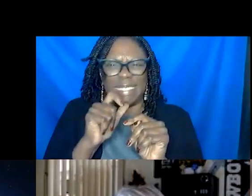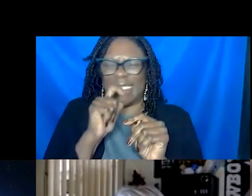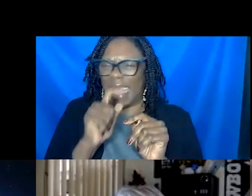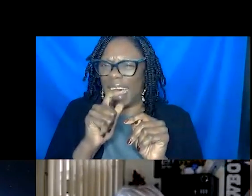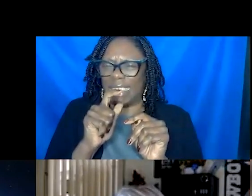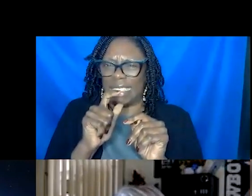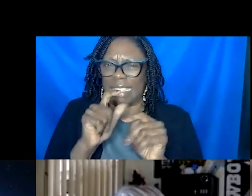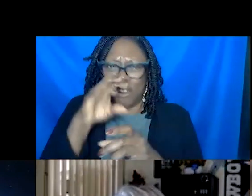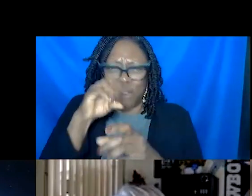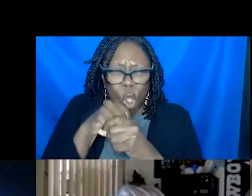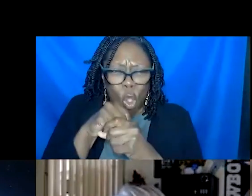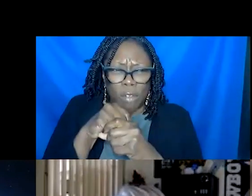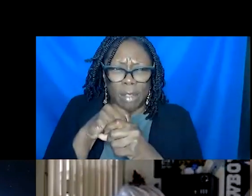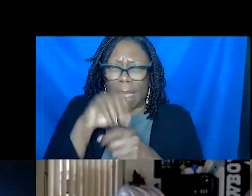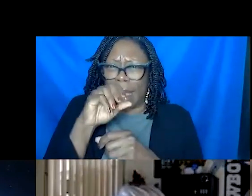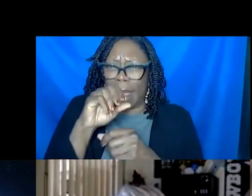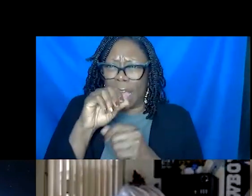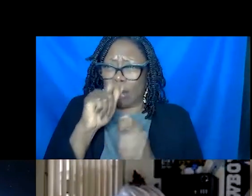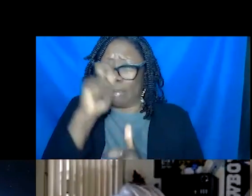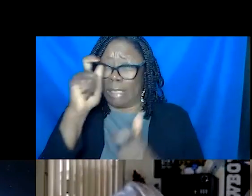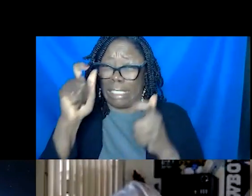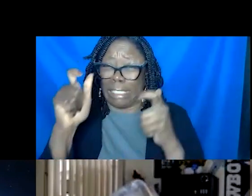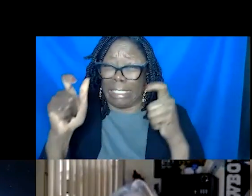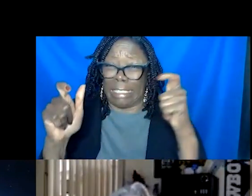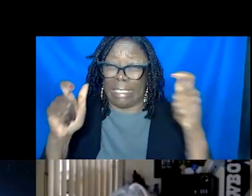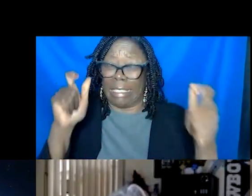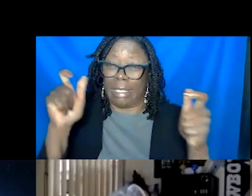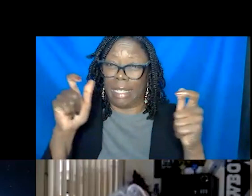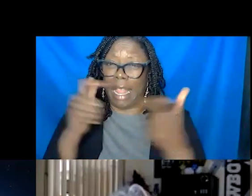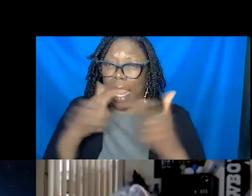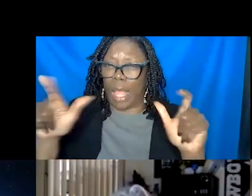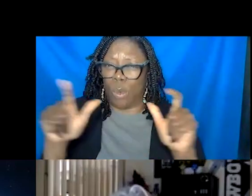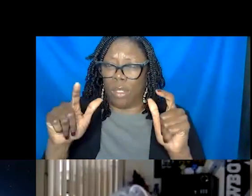playing around with some of these large language models.